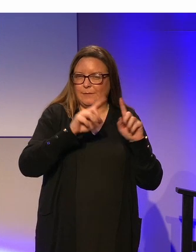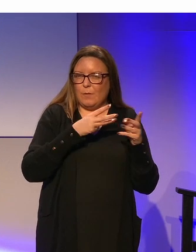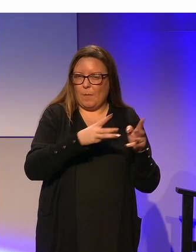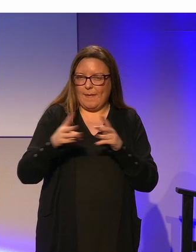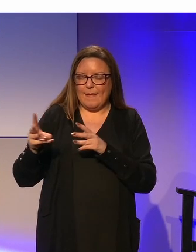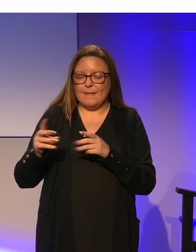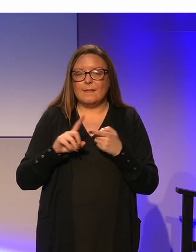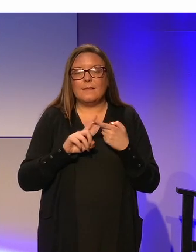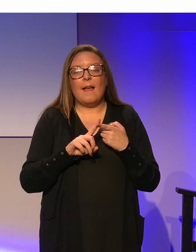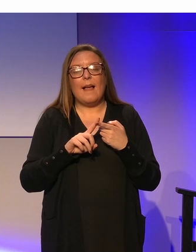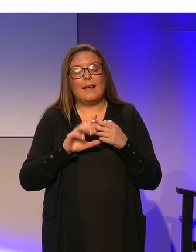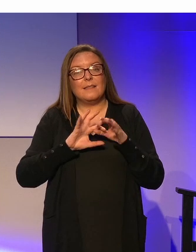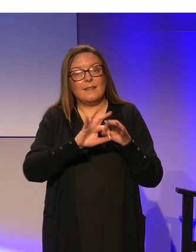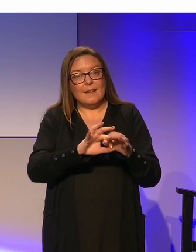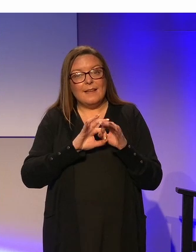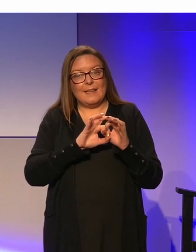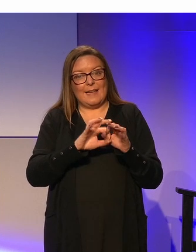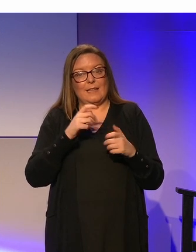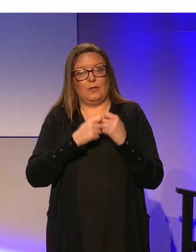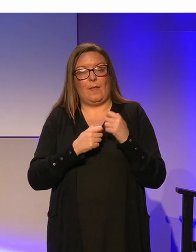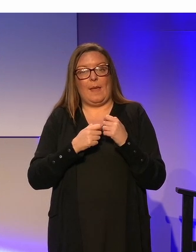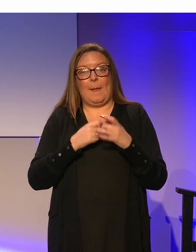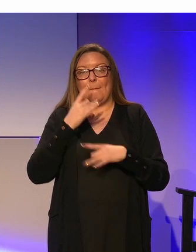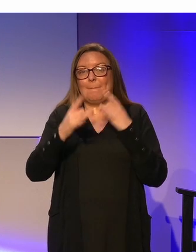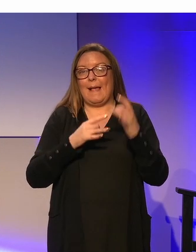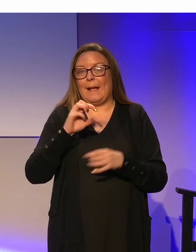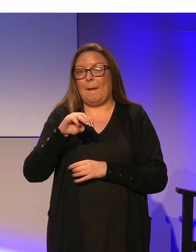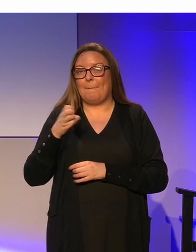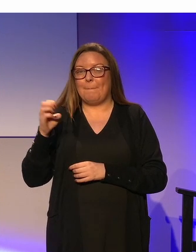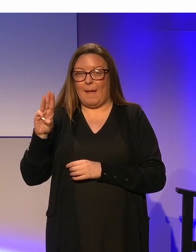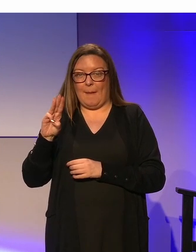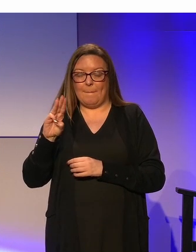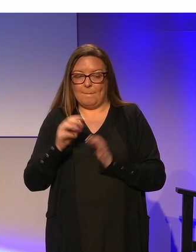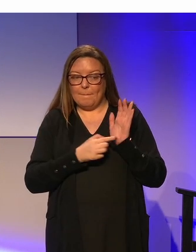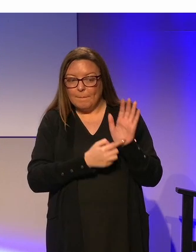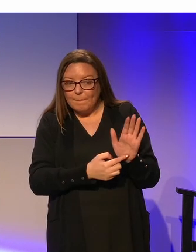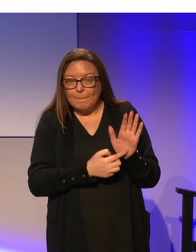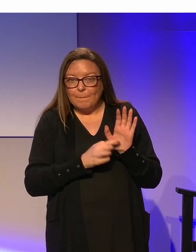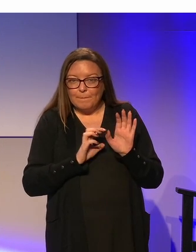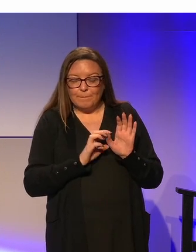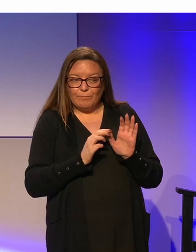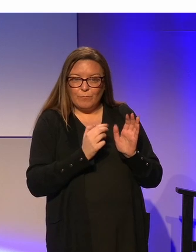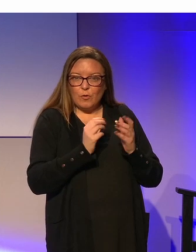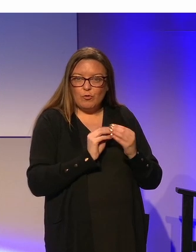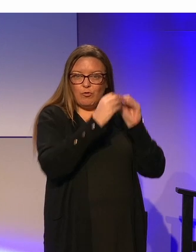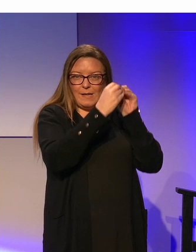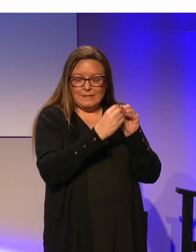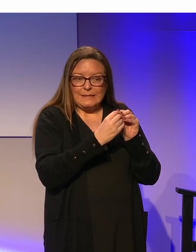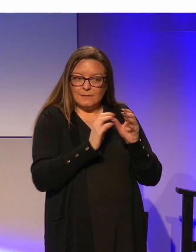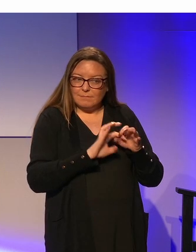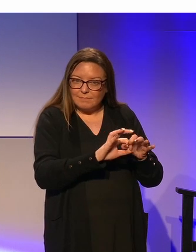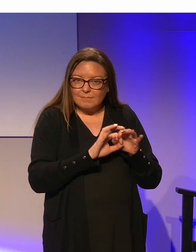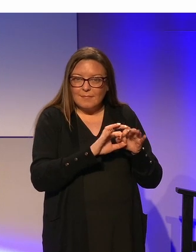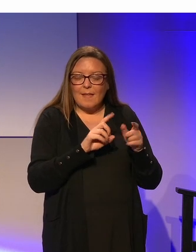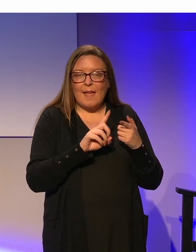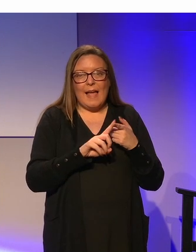on then to engage in making a map with the child or young person. Then the teacher or